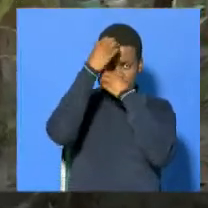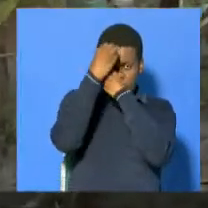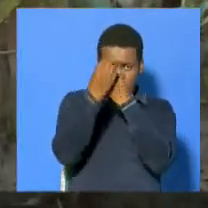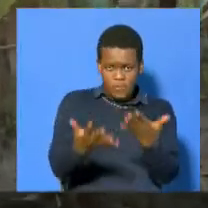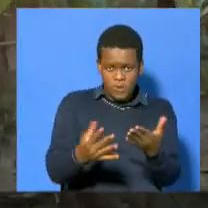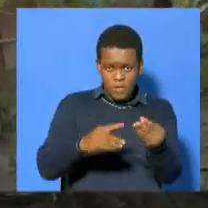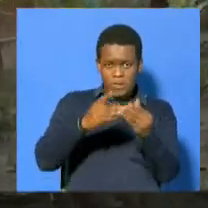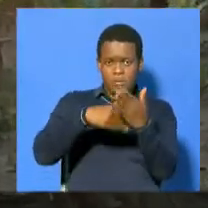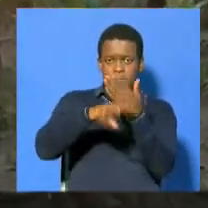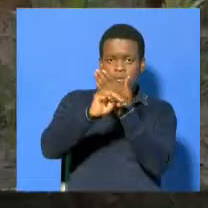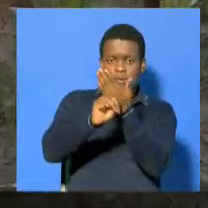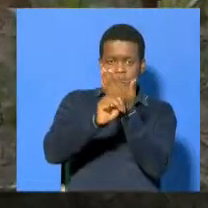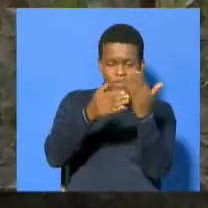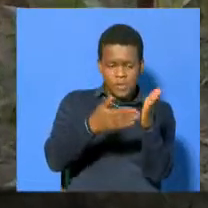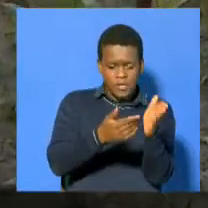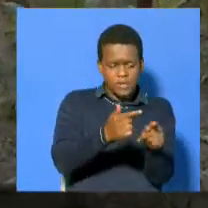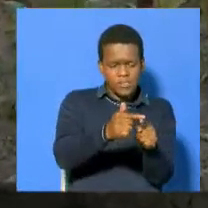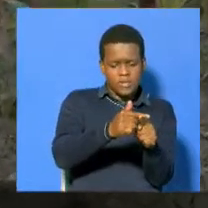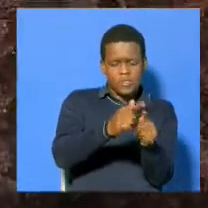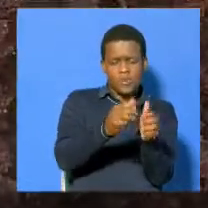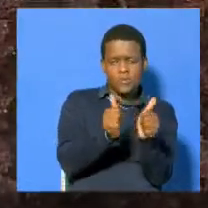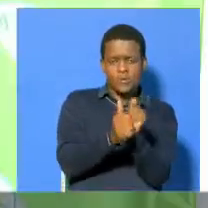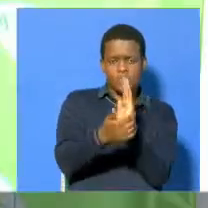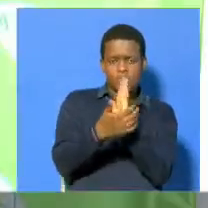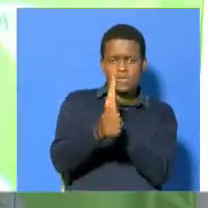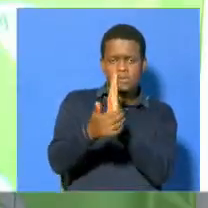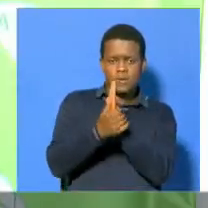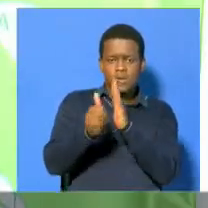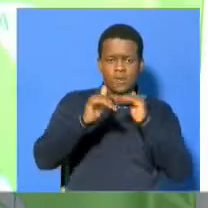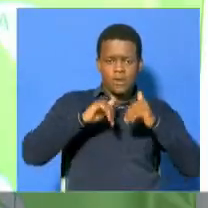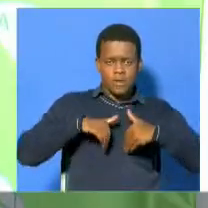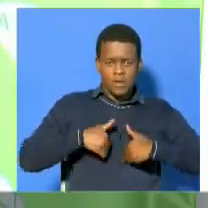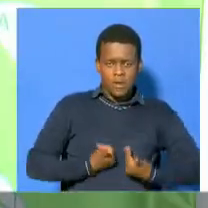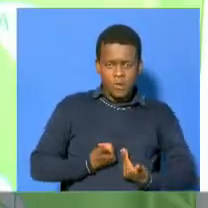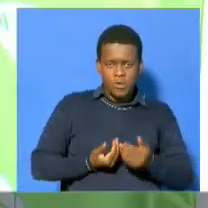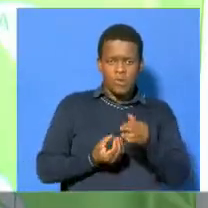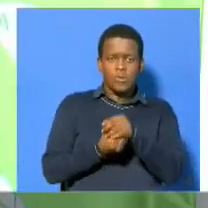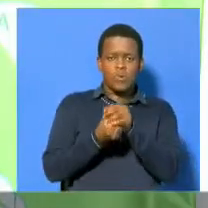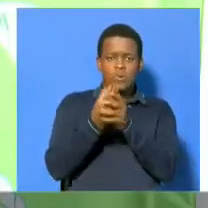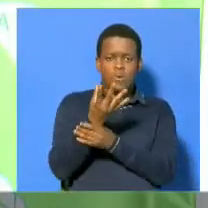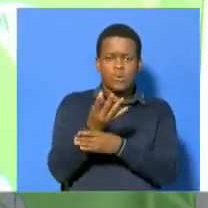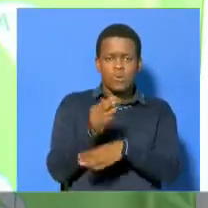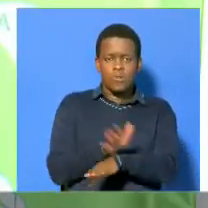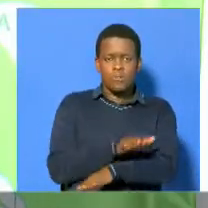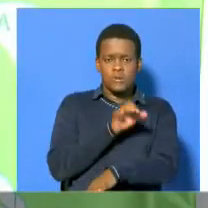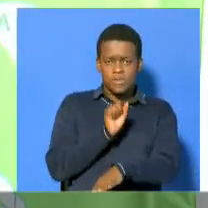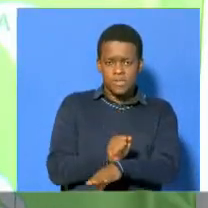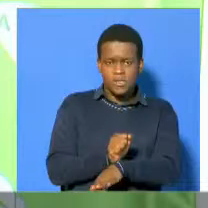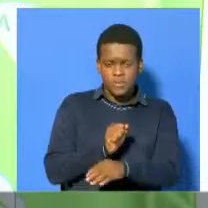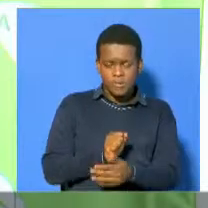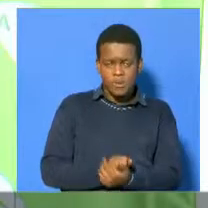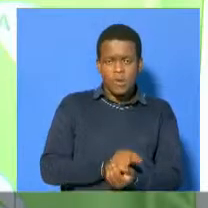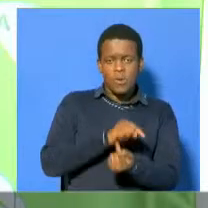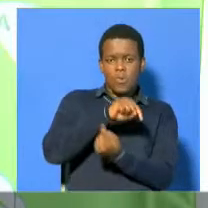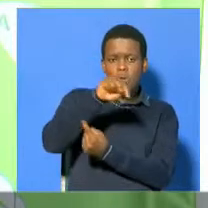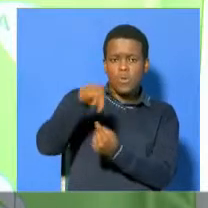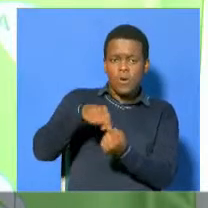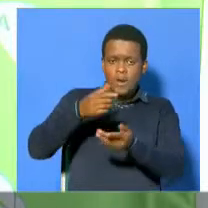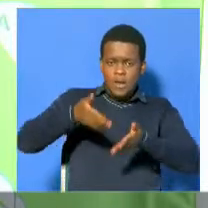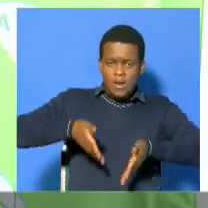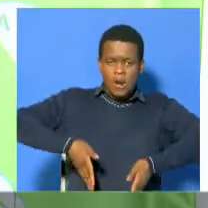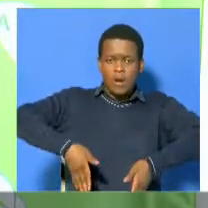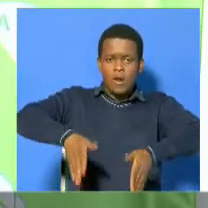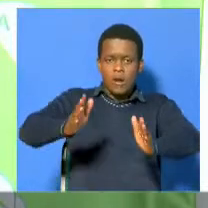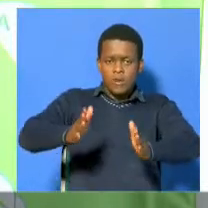with skills to better manage and grow their businesses. As we release them, we want them to be aware